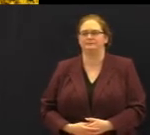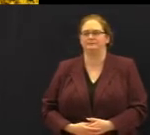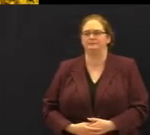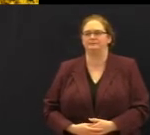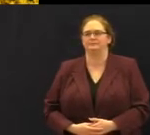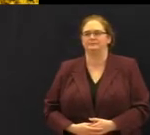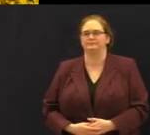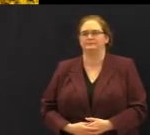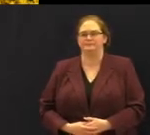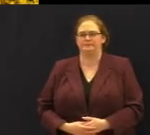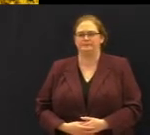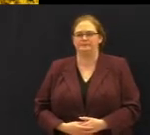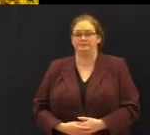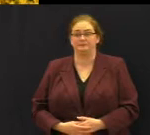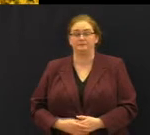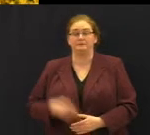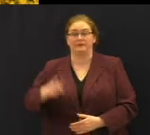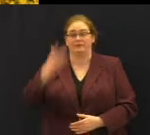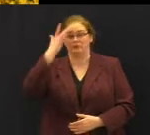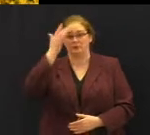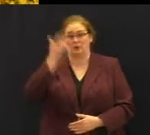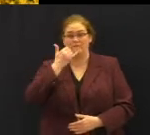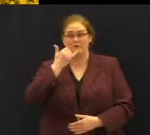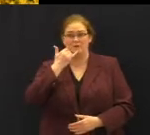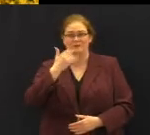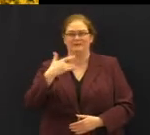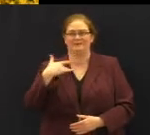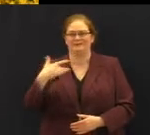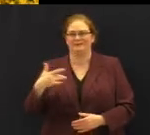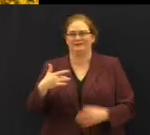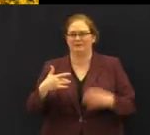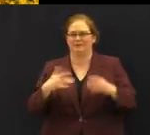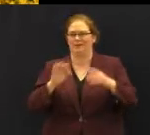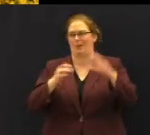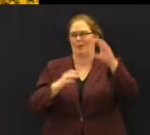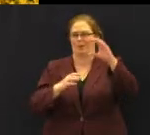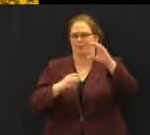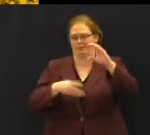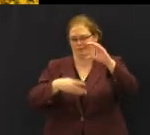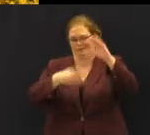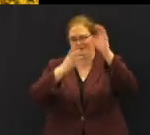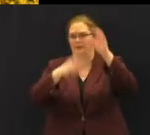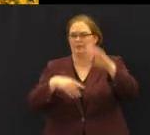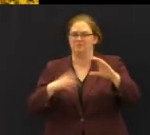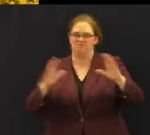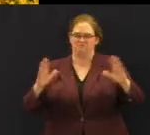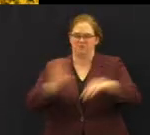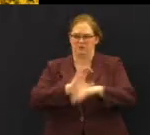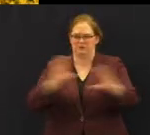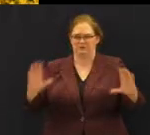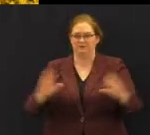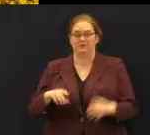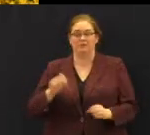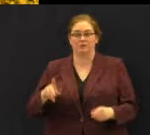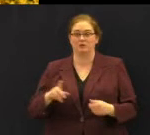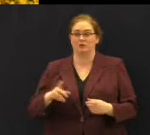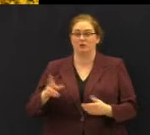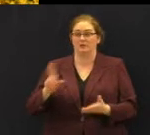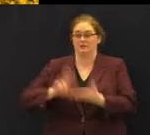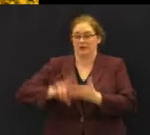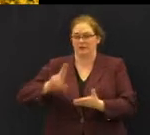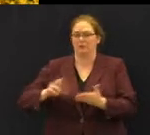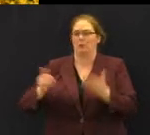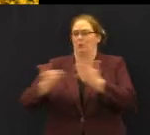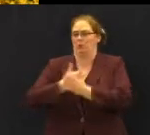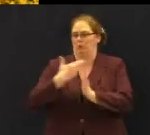this is the Neighborly portal. If you're on a smartphone, you'll primarily just see the Housing Link logo there. And then you have an opportunity to either sign in or